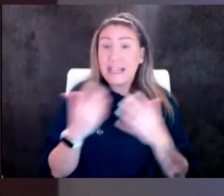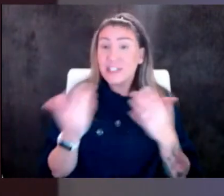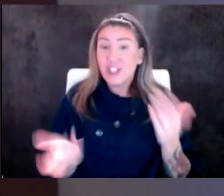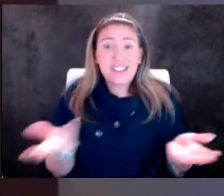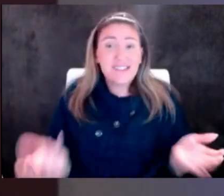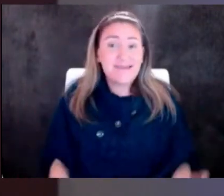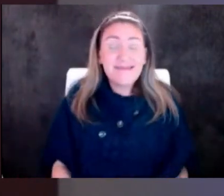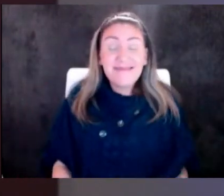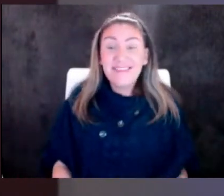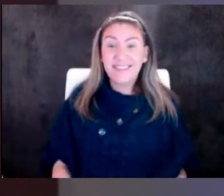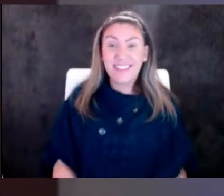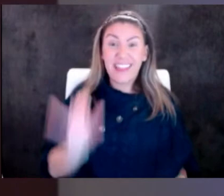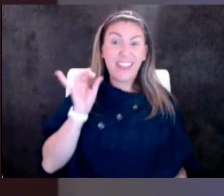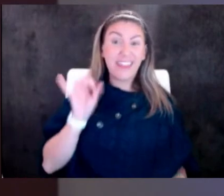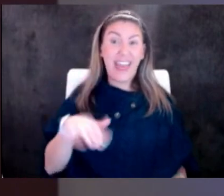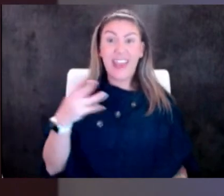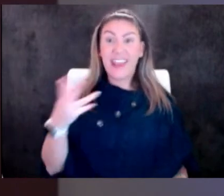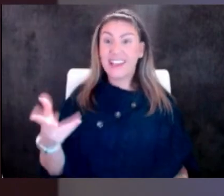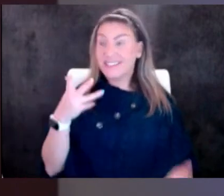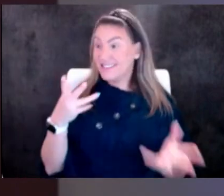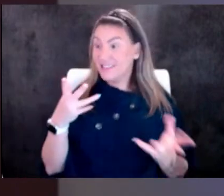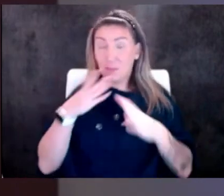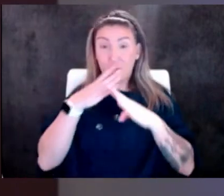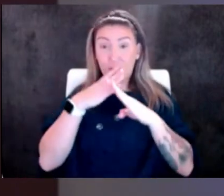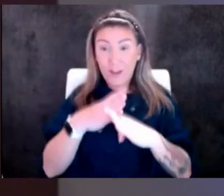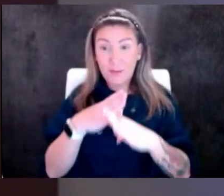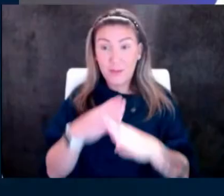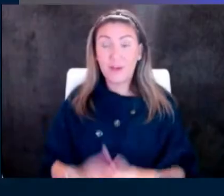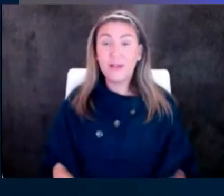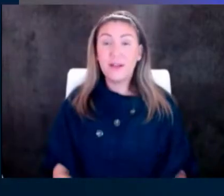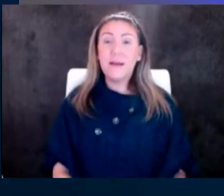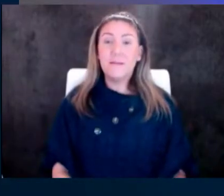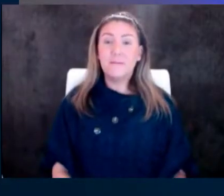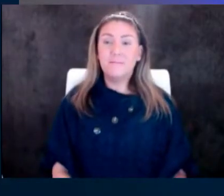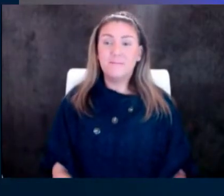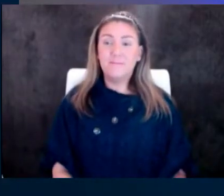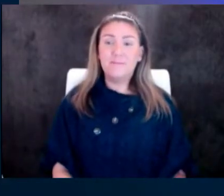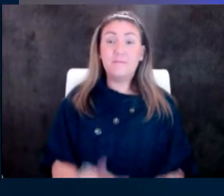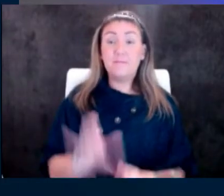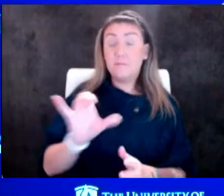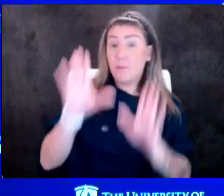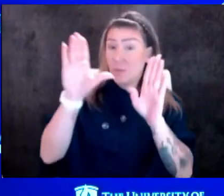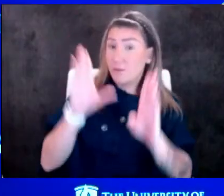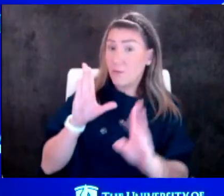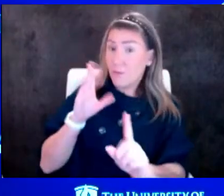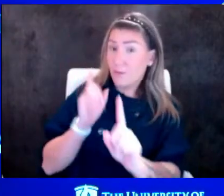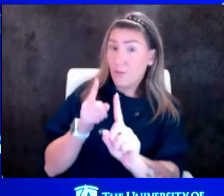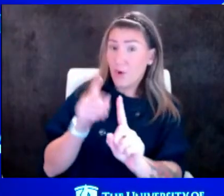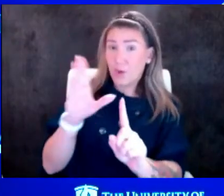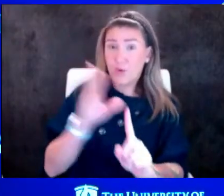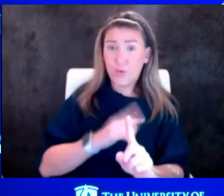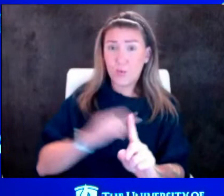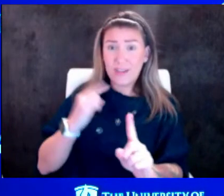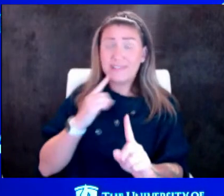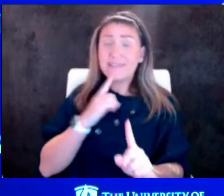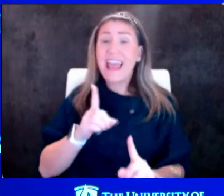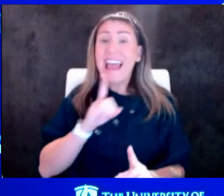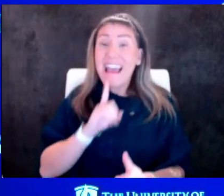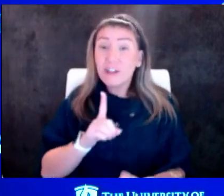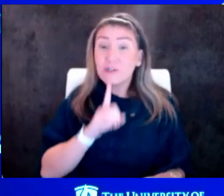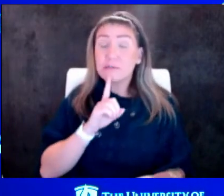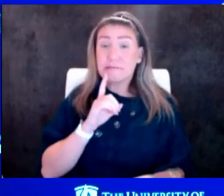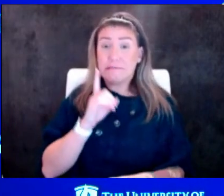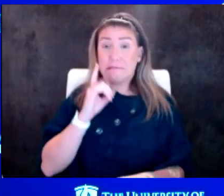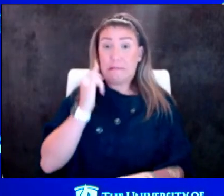just isn't. These are preventable. And I think that was a great point, too. Your risk of actually, if you get the infection, the virus, for